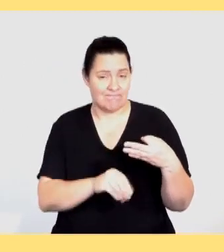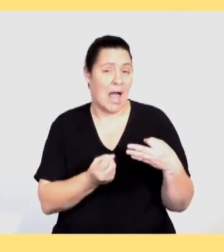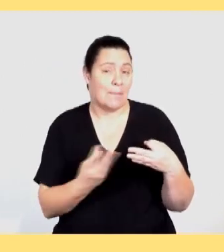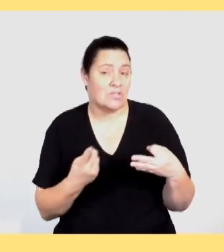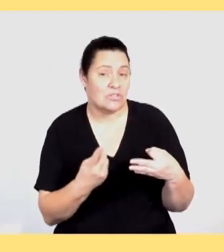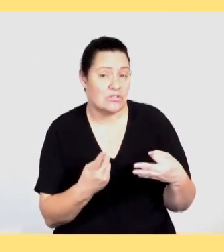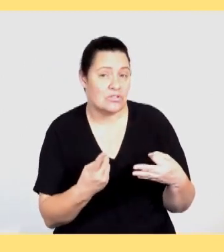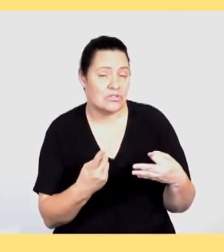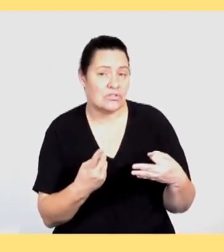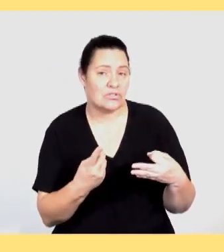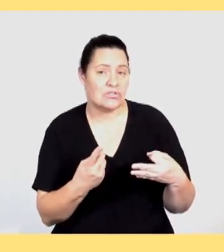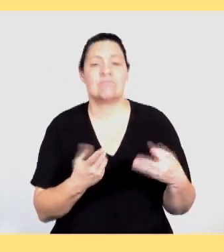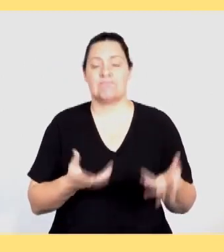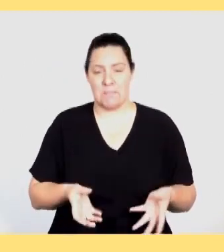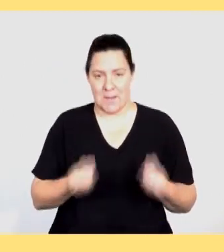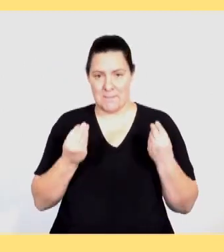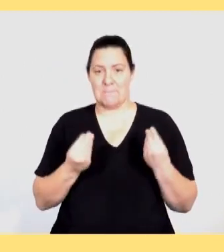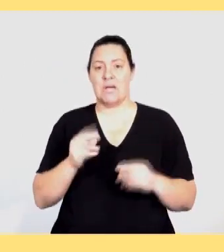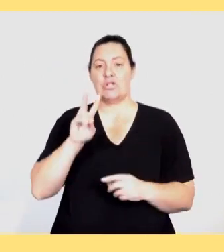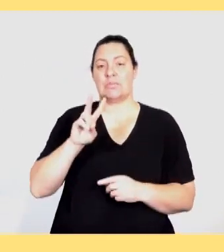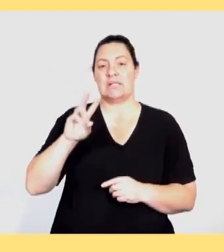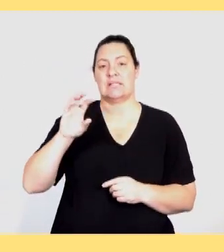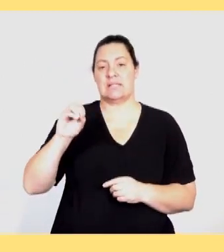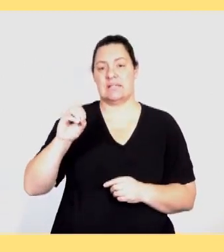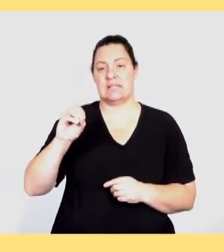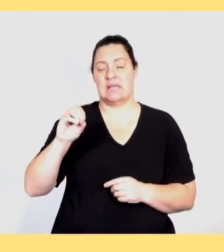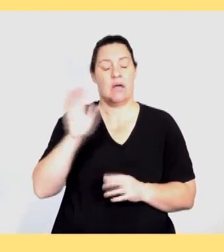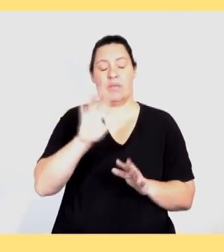1,700. How much do you get? You get